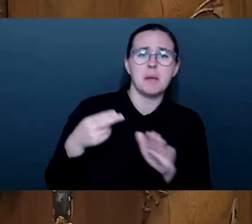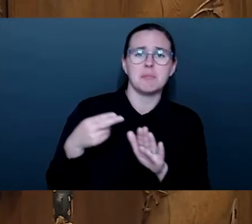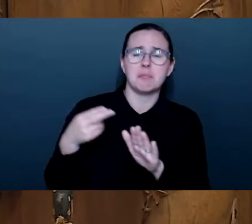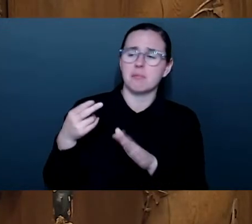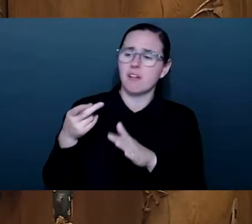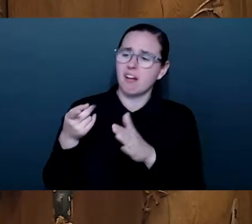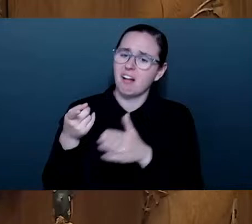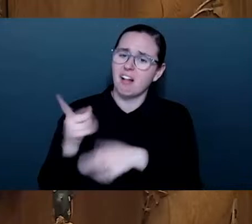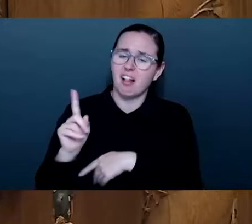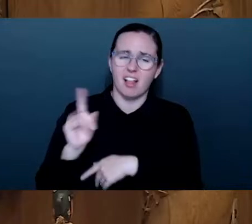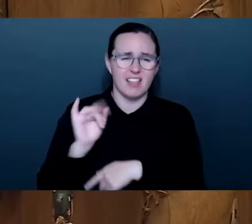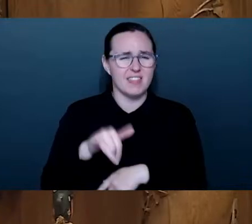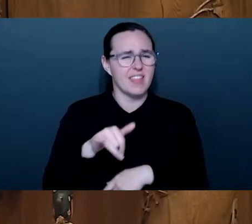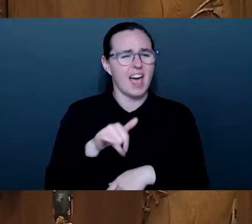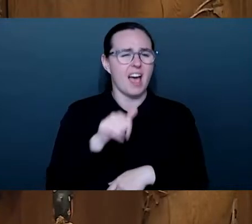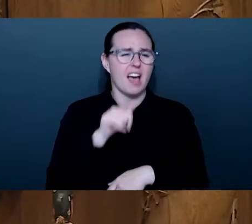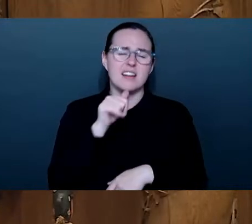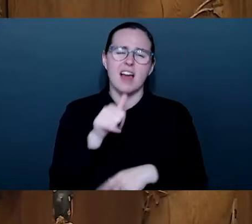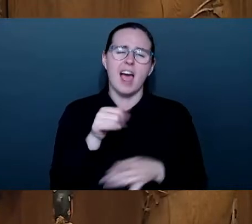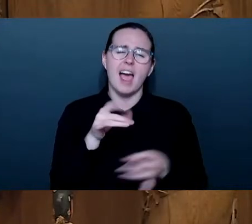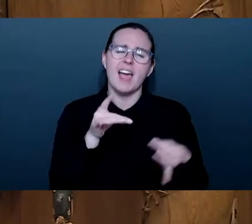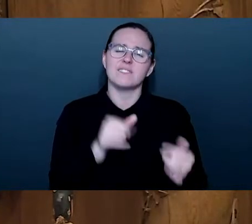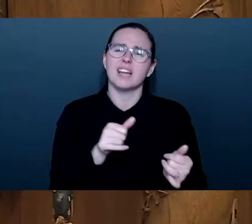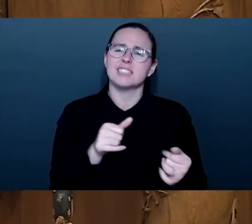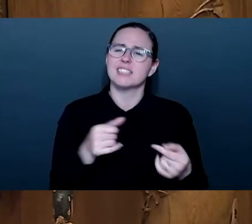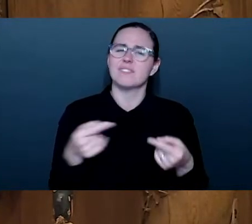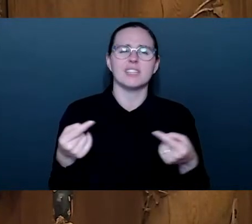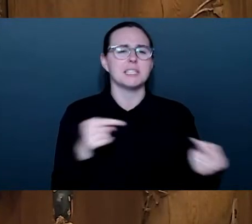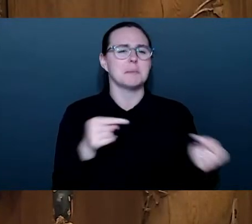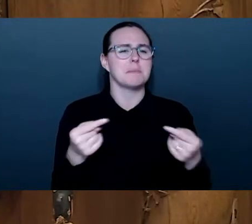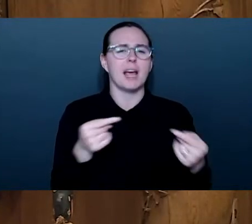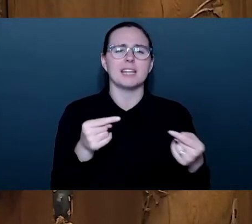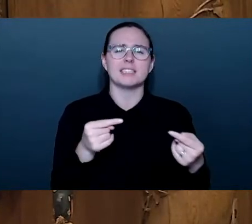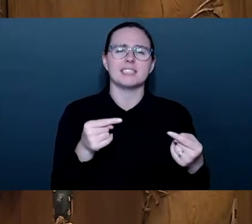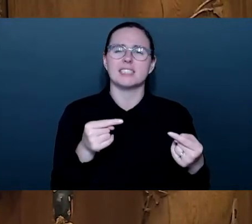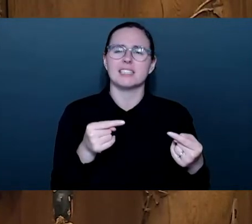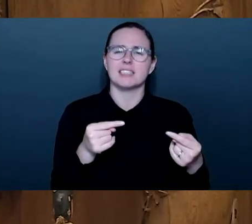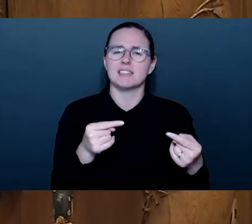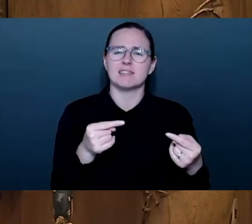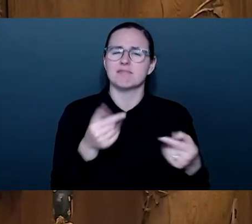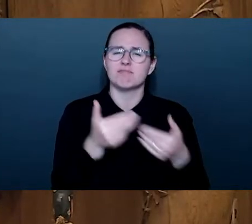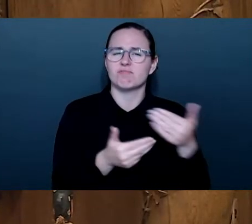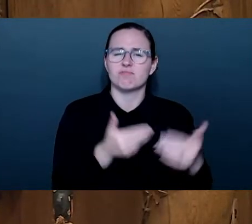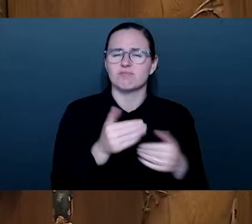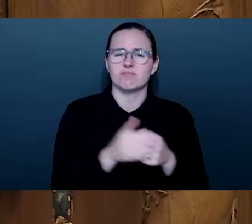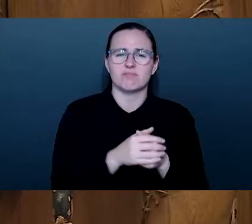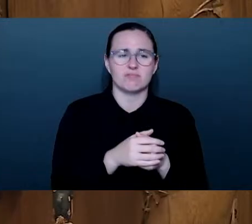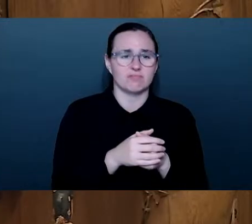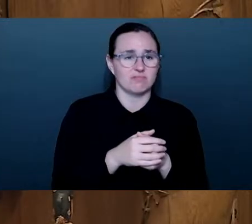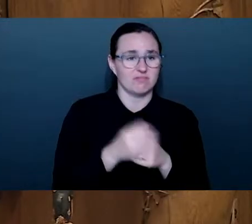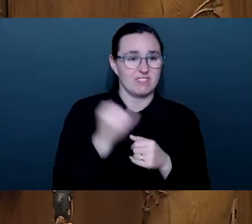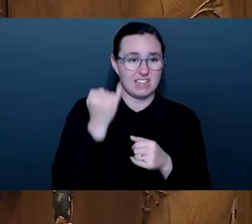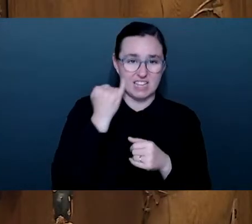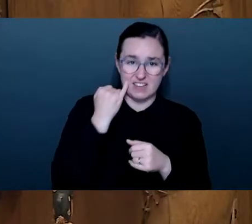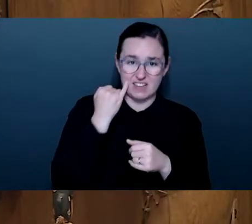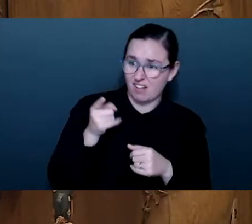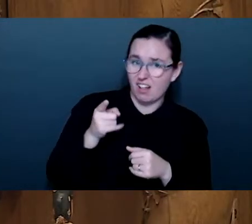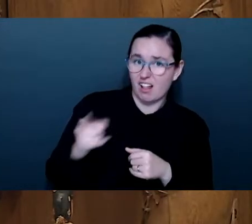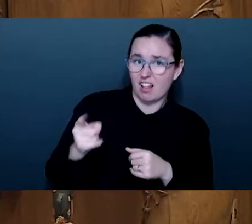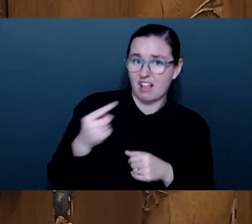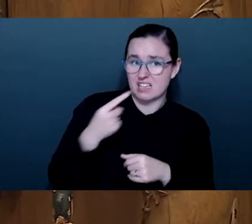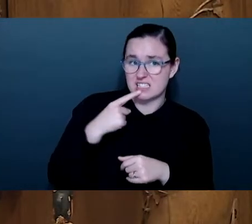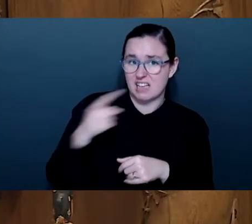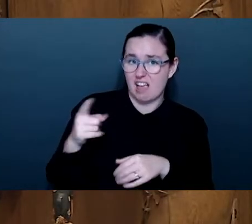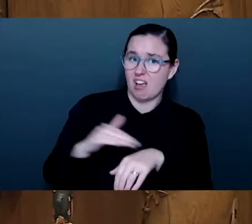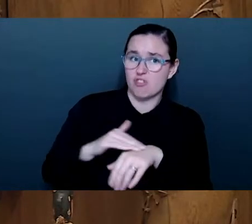racist, if it is leveled against a member or group of members, clearly leads to disorder